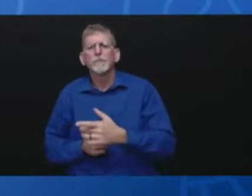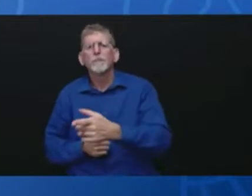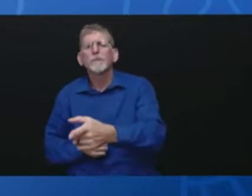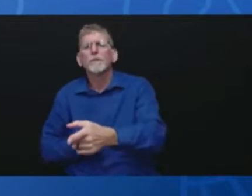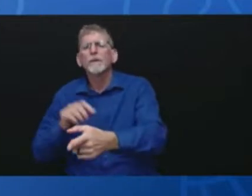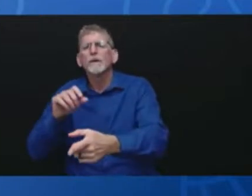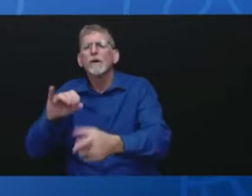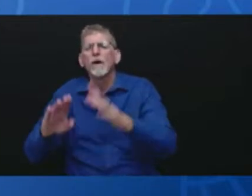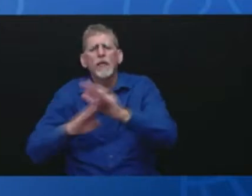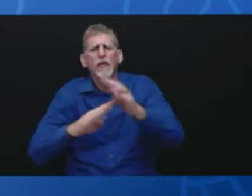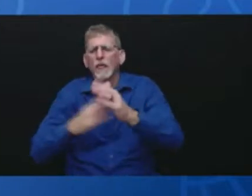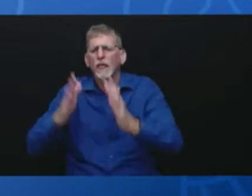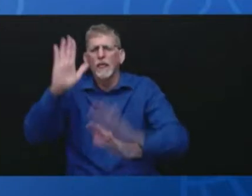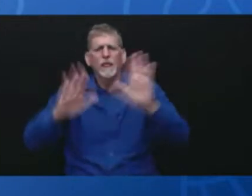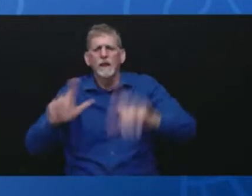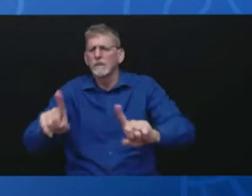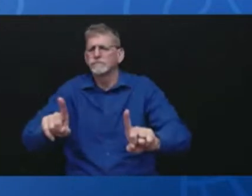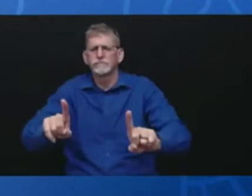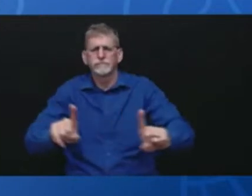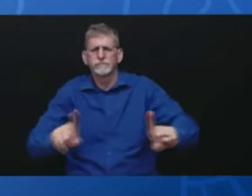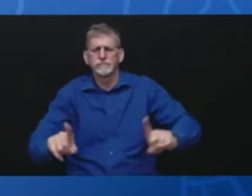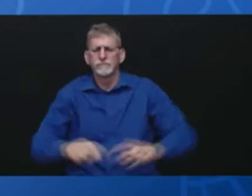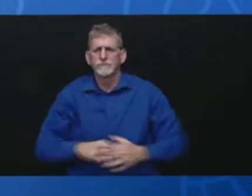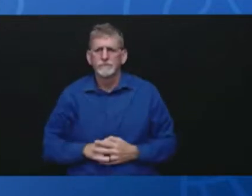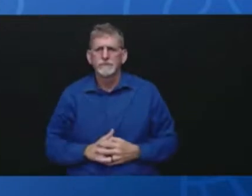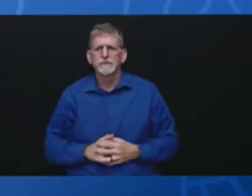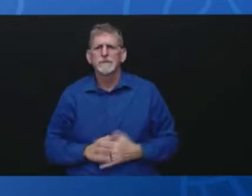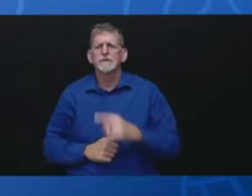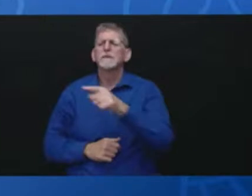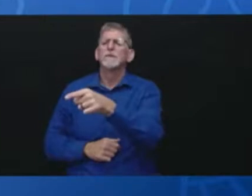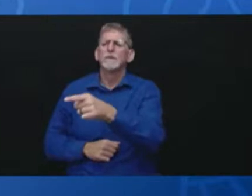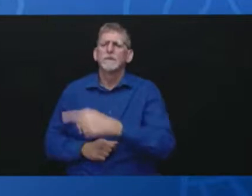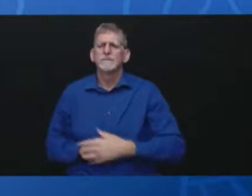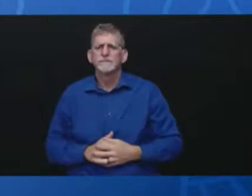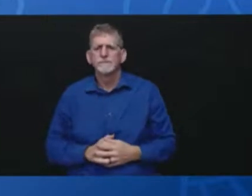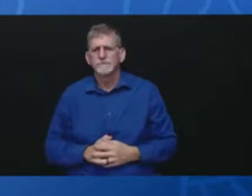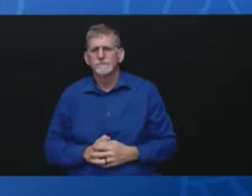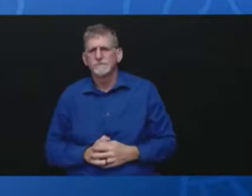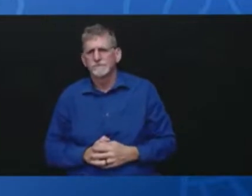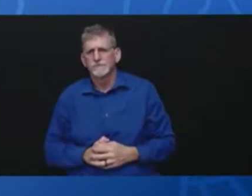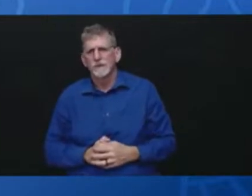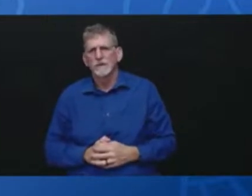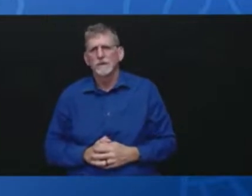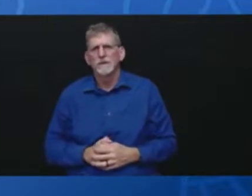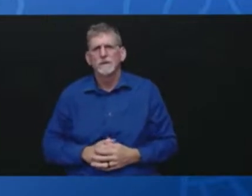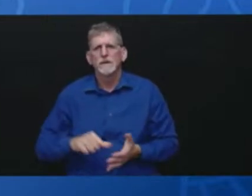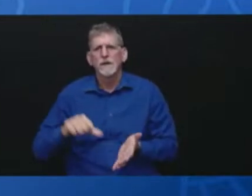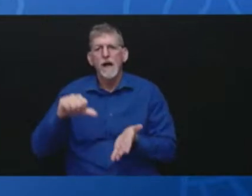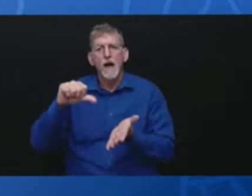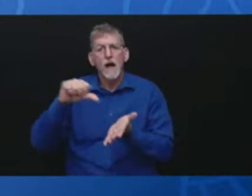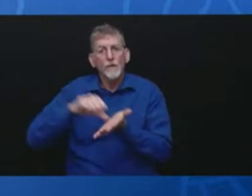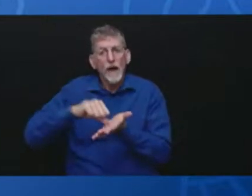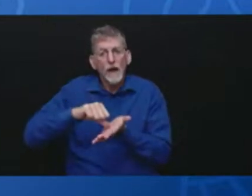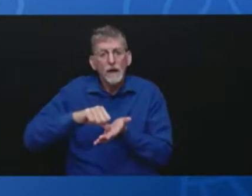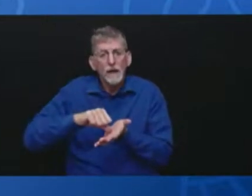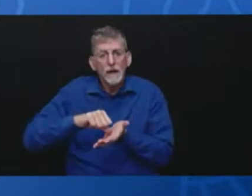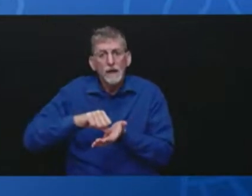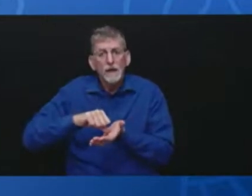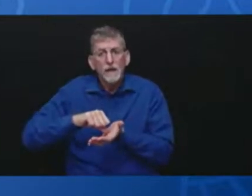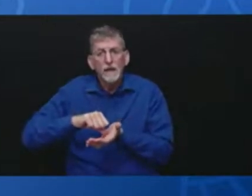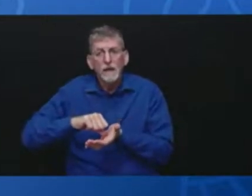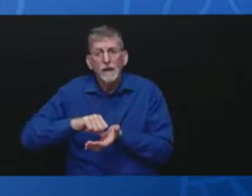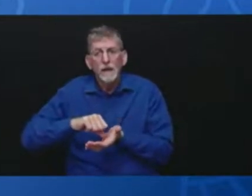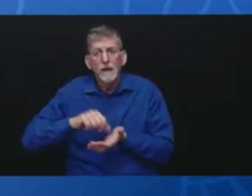Not at this moment. Yes, sir, in the back. I have a question on Ukraine and the European, if I can go back a little bit. My first question